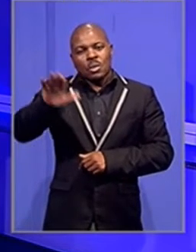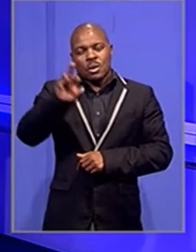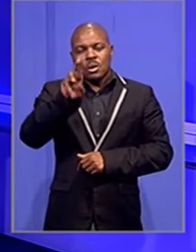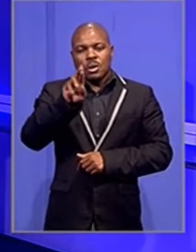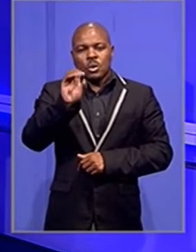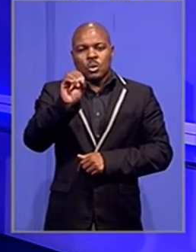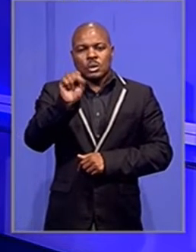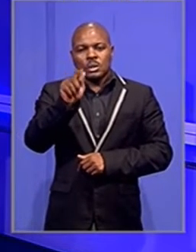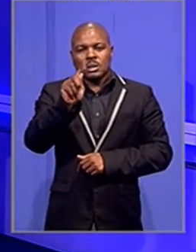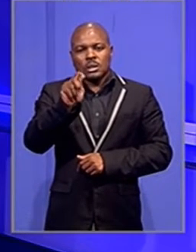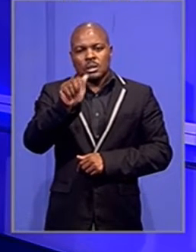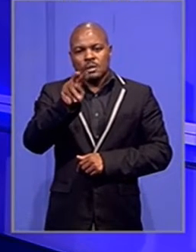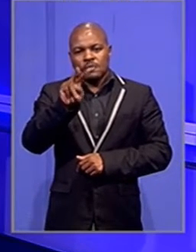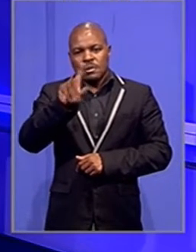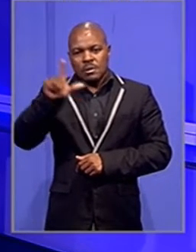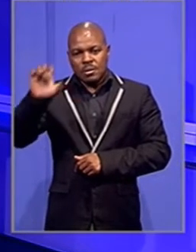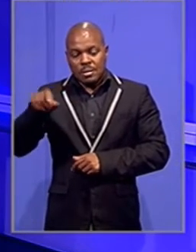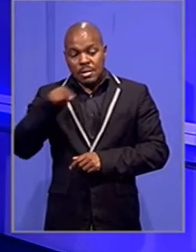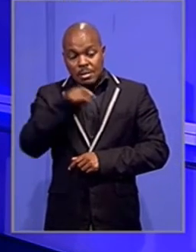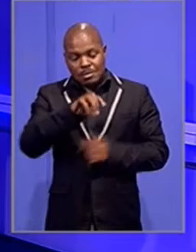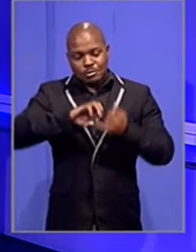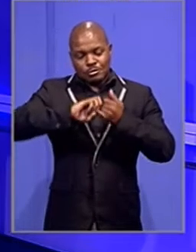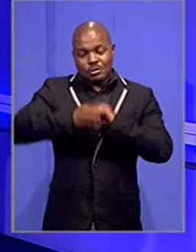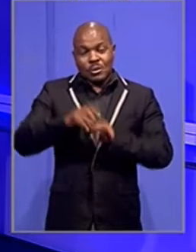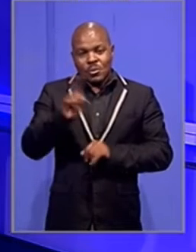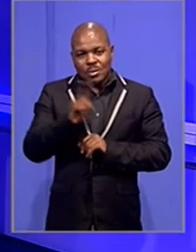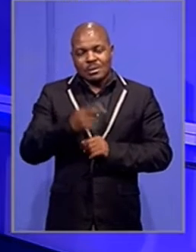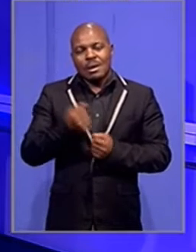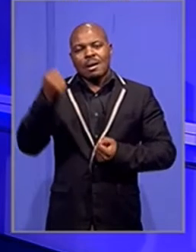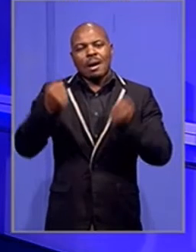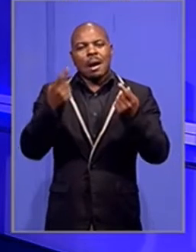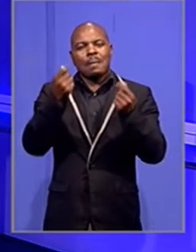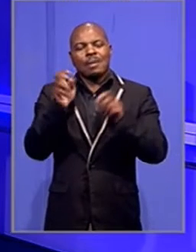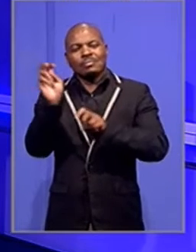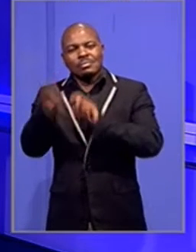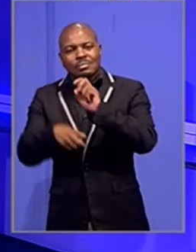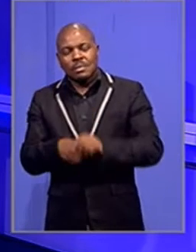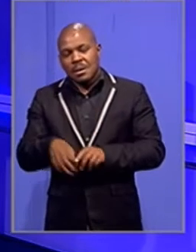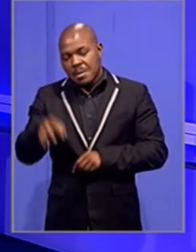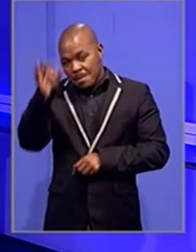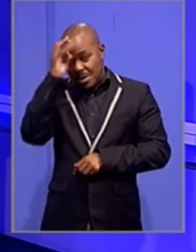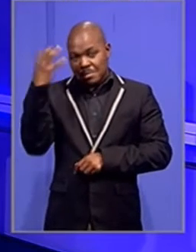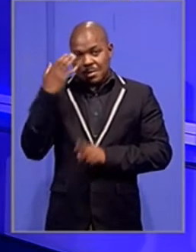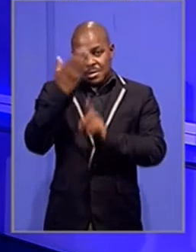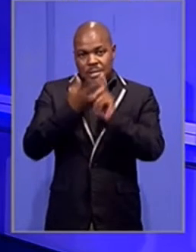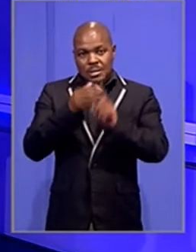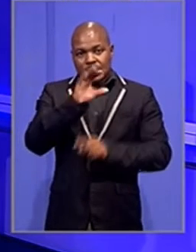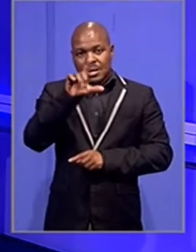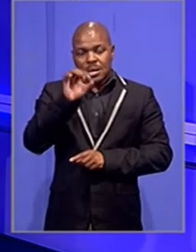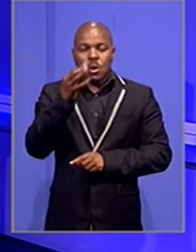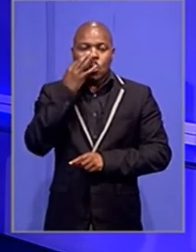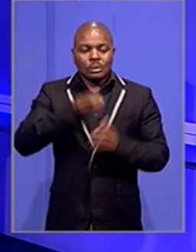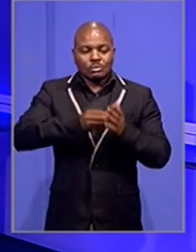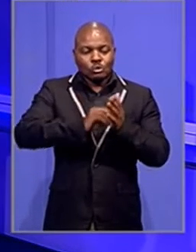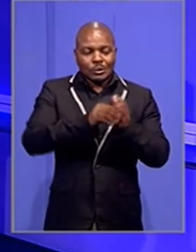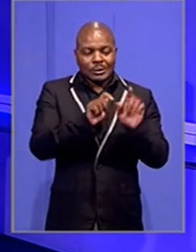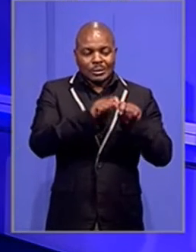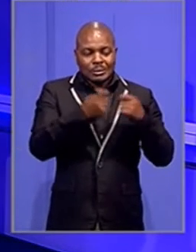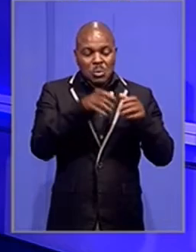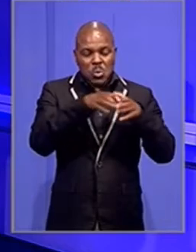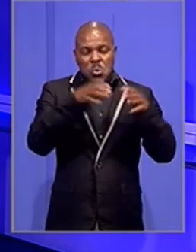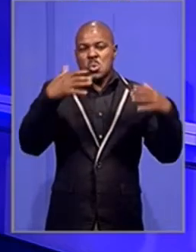ya ho tlatlaptjwa ha koloi e tsamaisang tjhelete. Letona la Sepolesa Peki Cele le re sena ke mosebetsi wa sehlopha sa dinokwane seo hangata